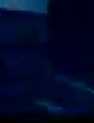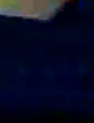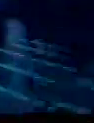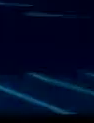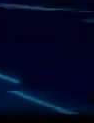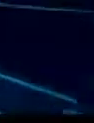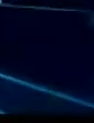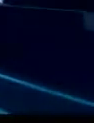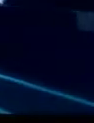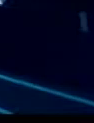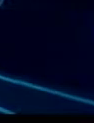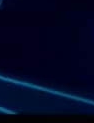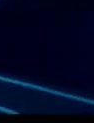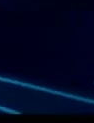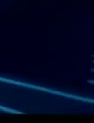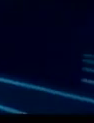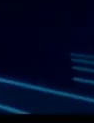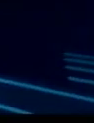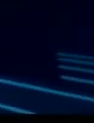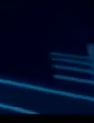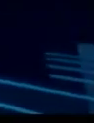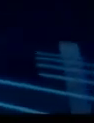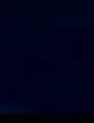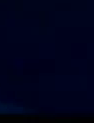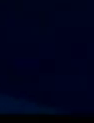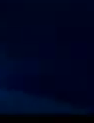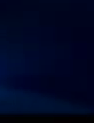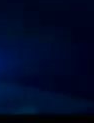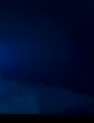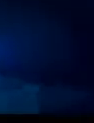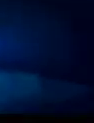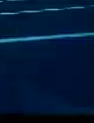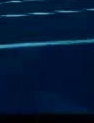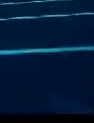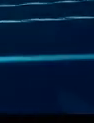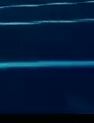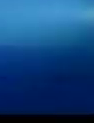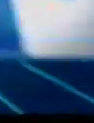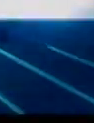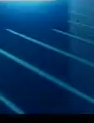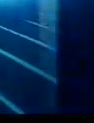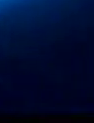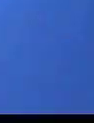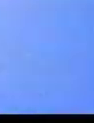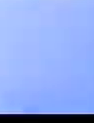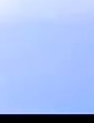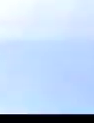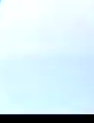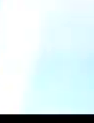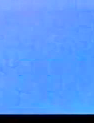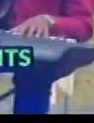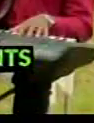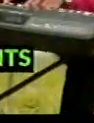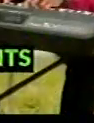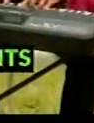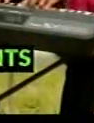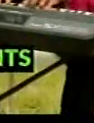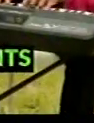We now bring you choir ministrations from regions, states, and nations across the world.